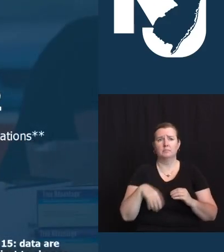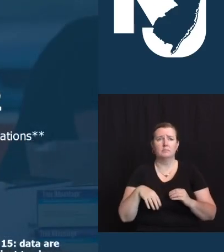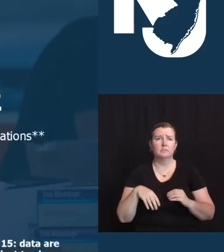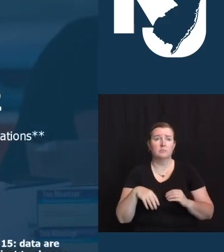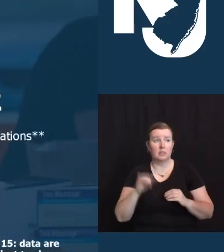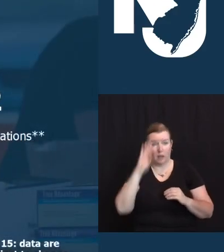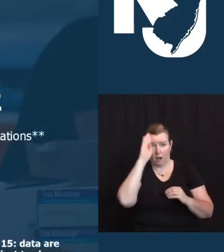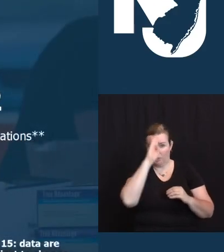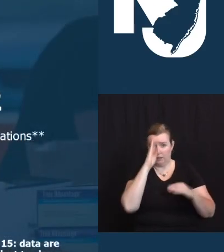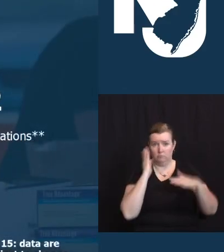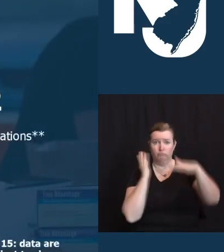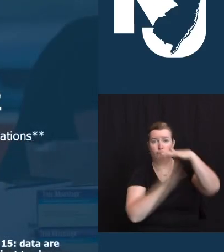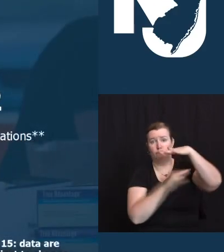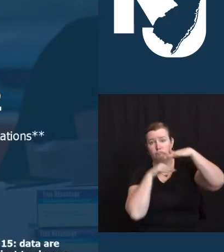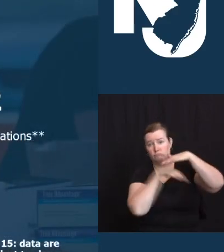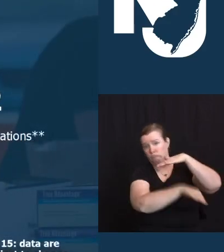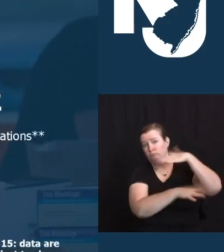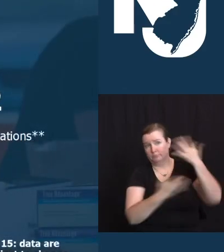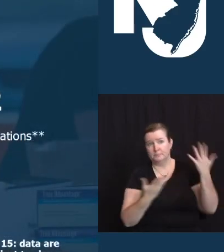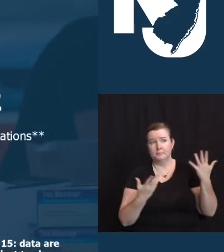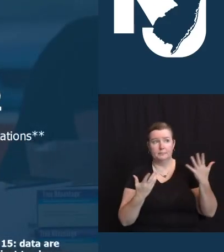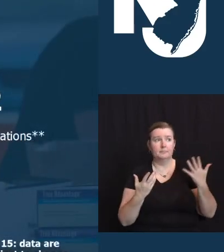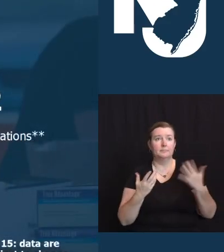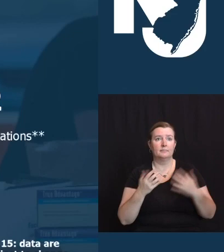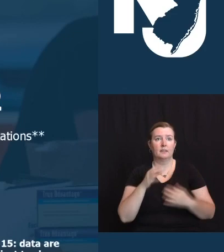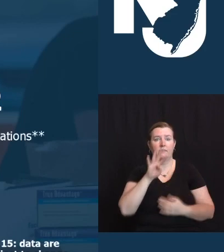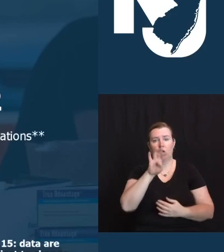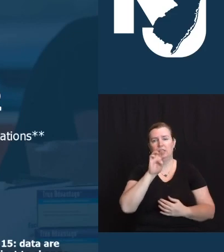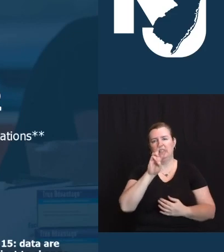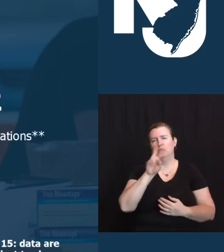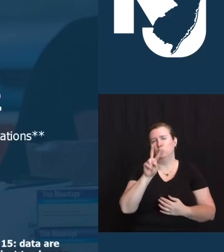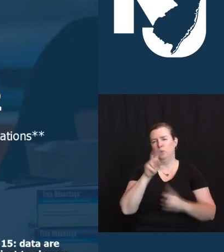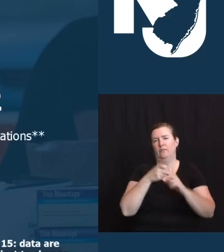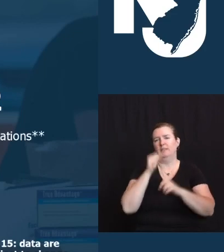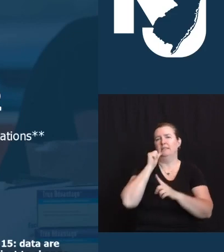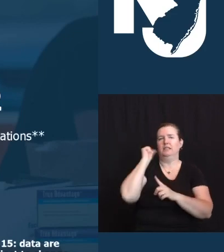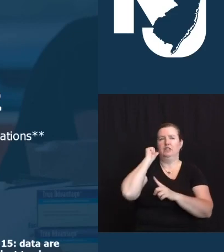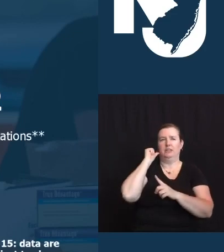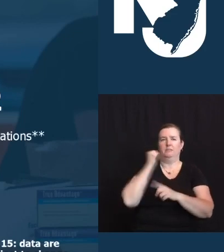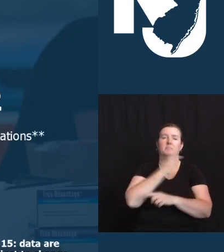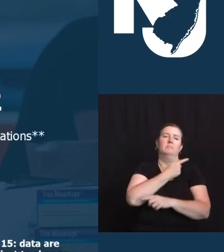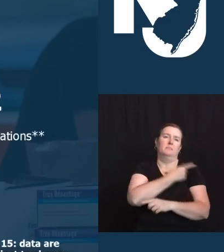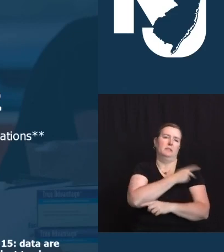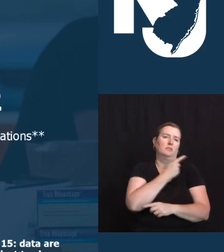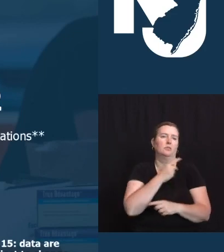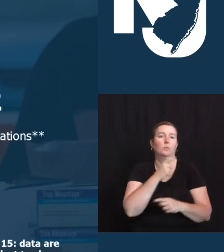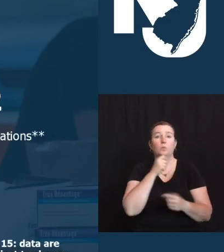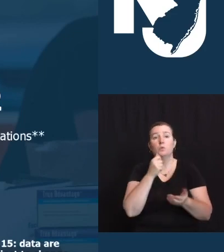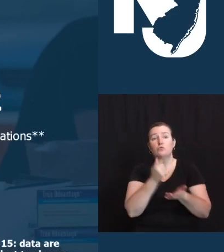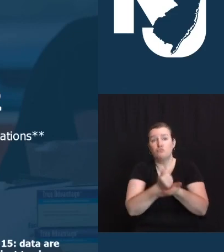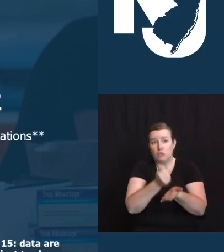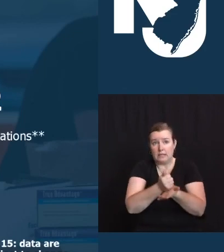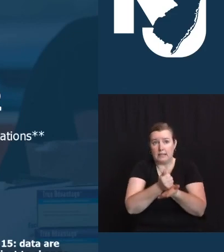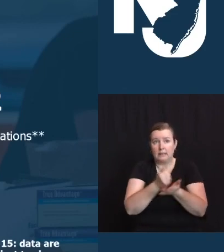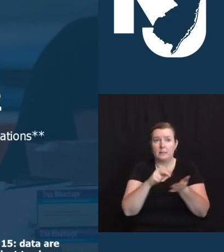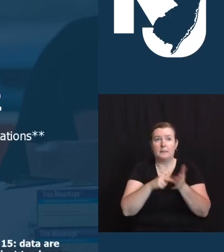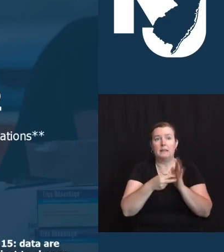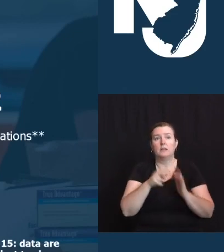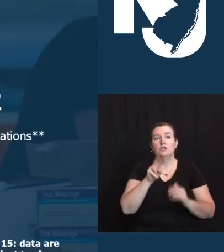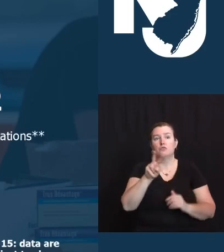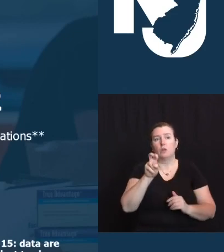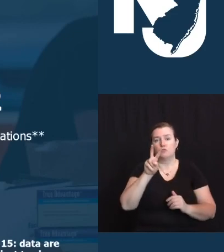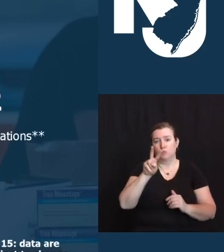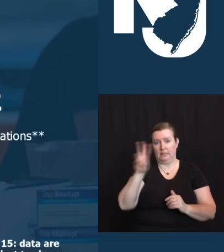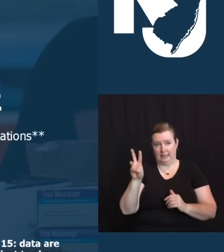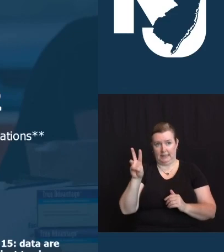last night's report, there were 462 patients being treated, and that broke down 226 are